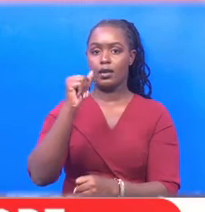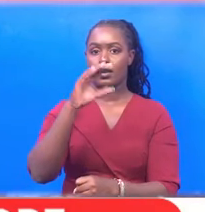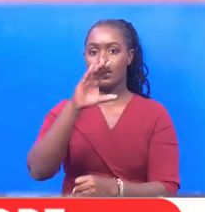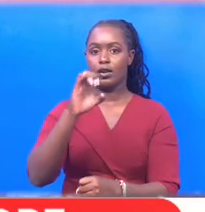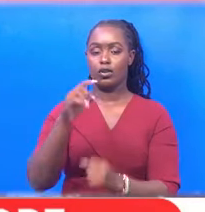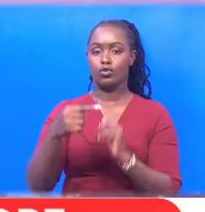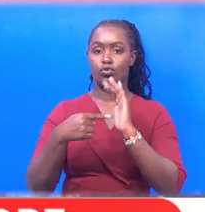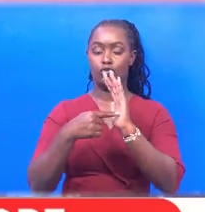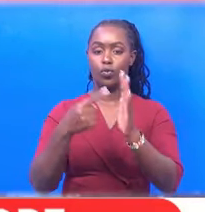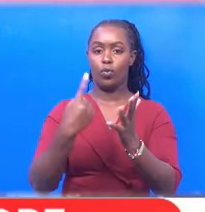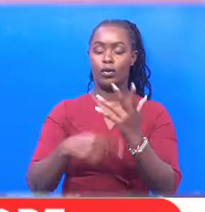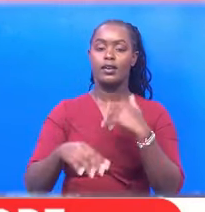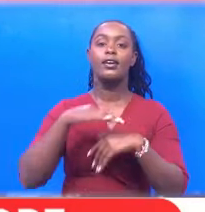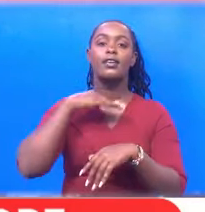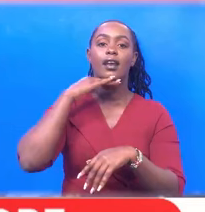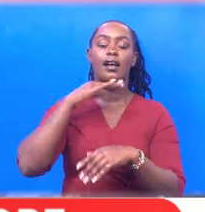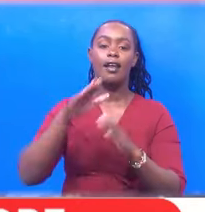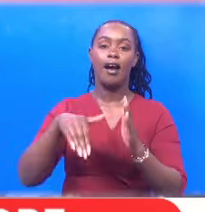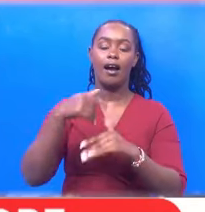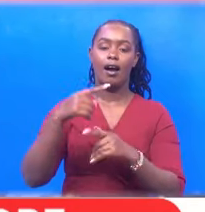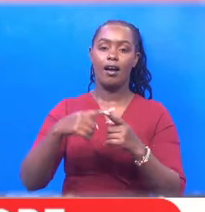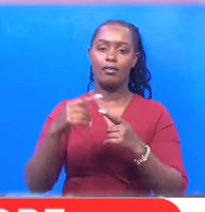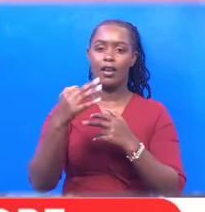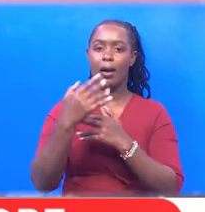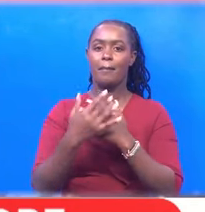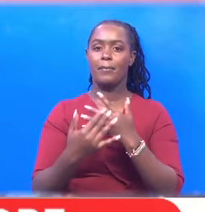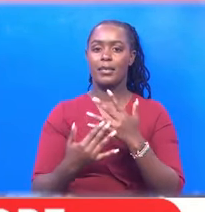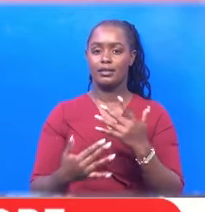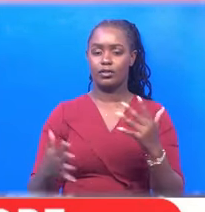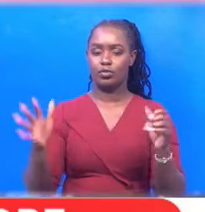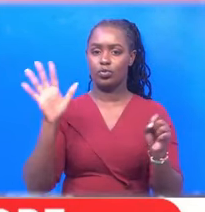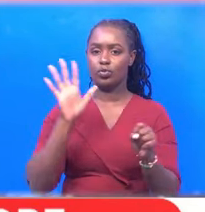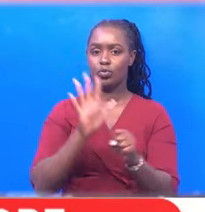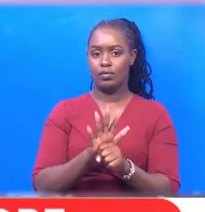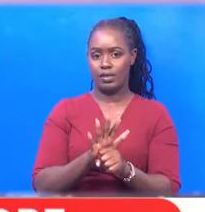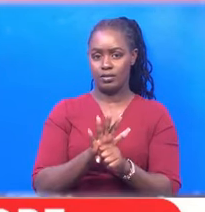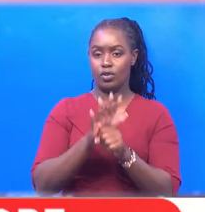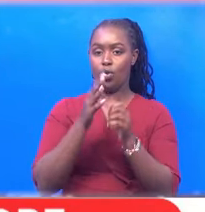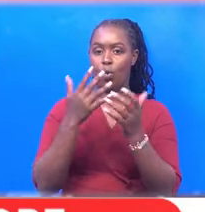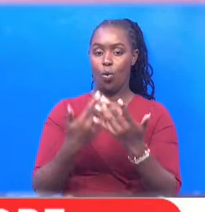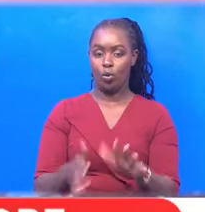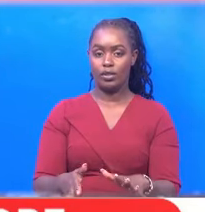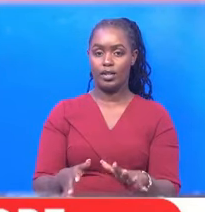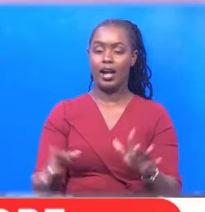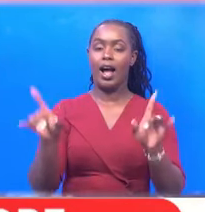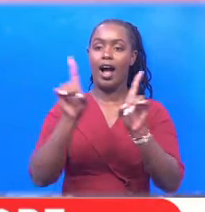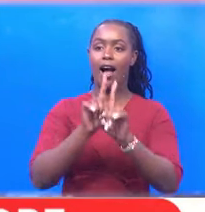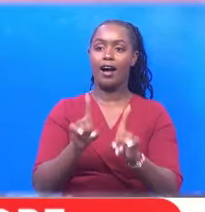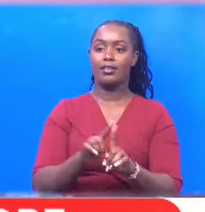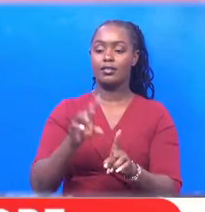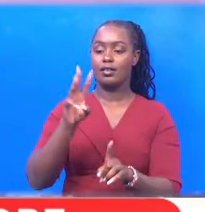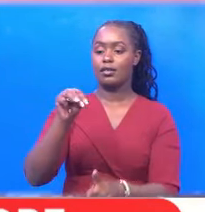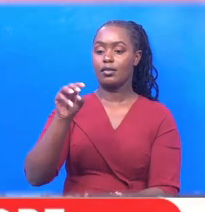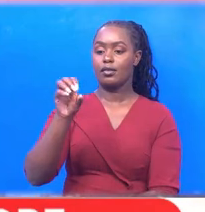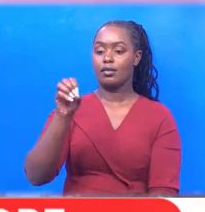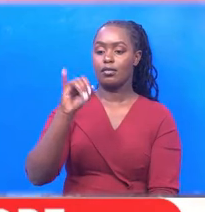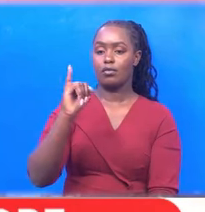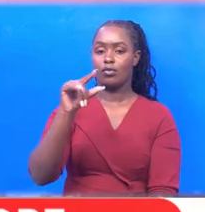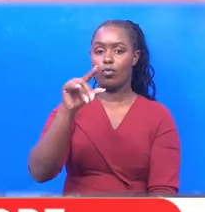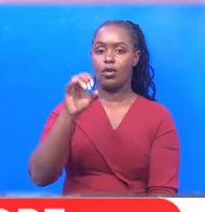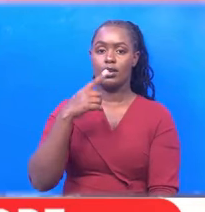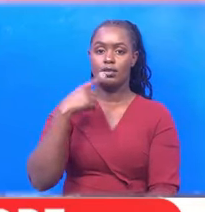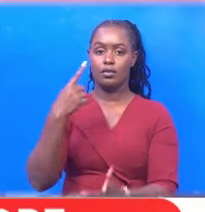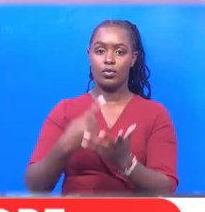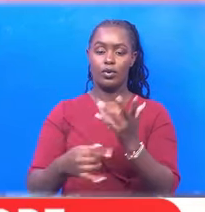of excessive bleeding after a major stab wound on the right buttock. And as Moige William now reports, crucial leads are now